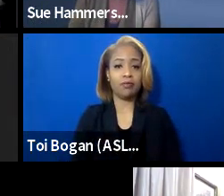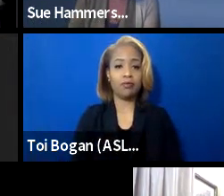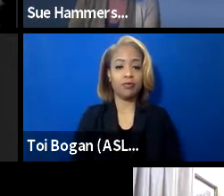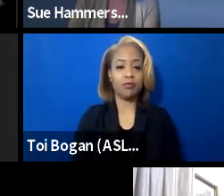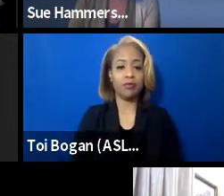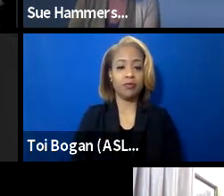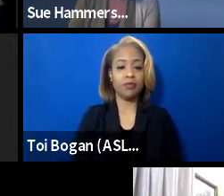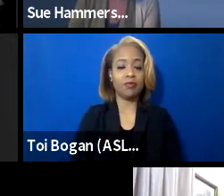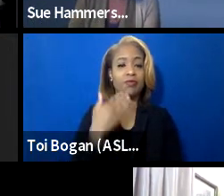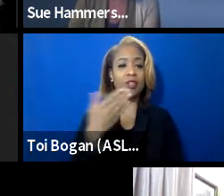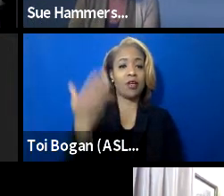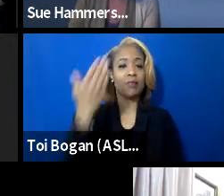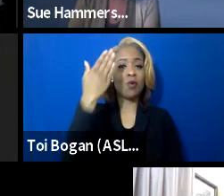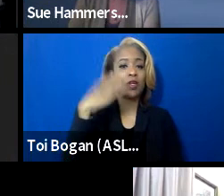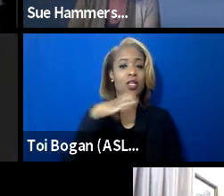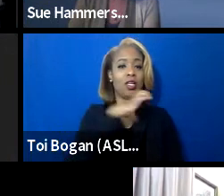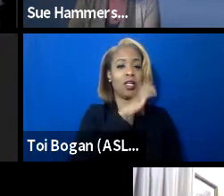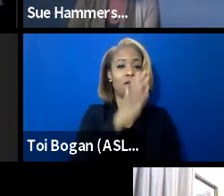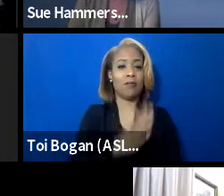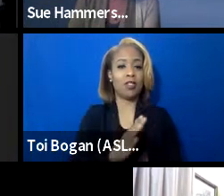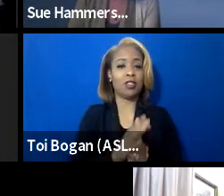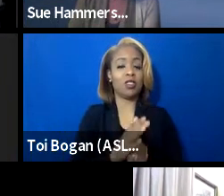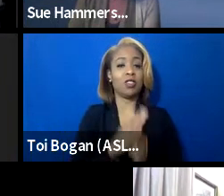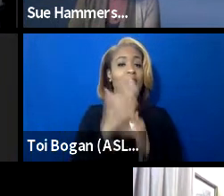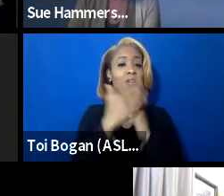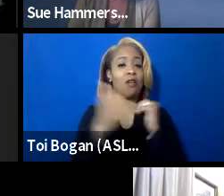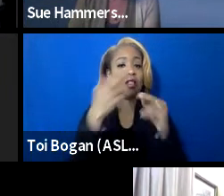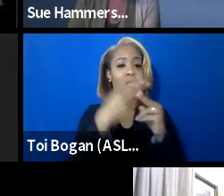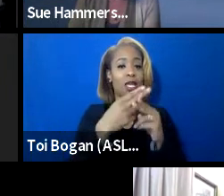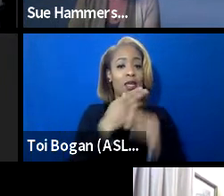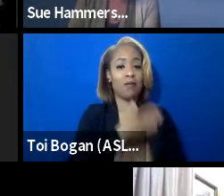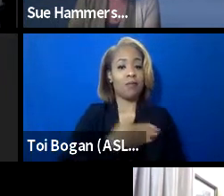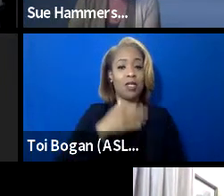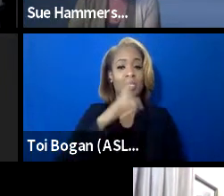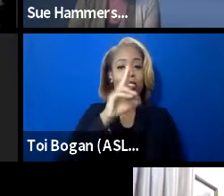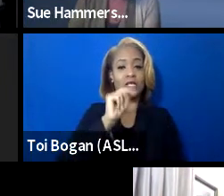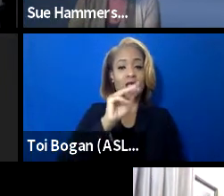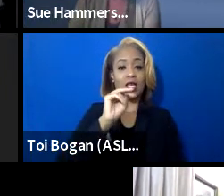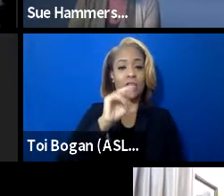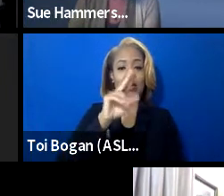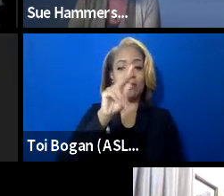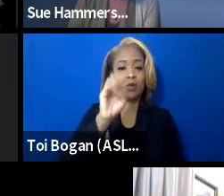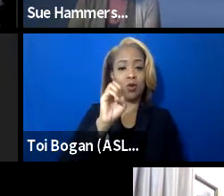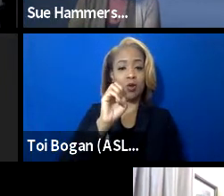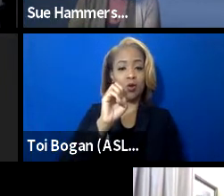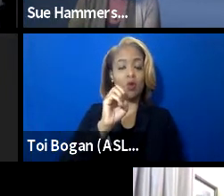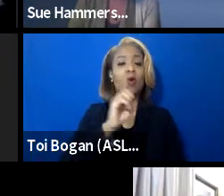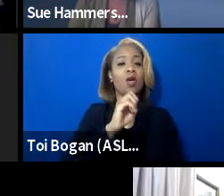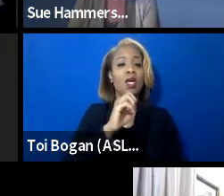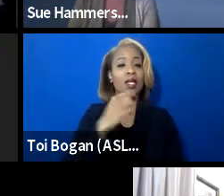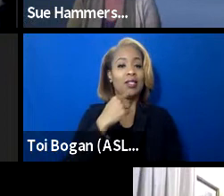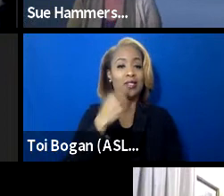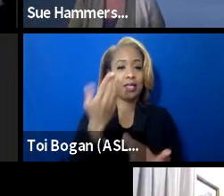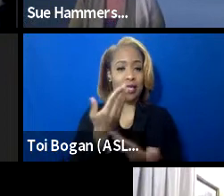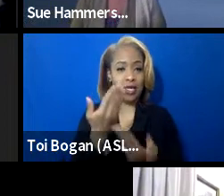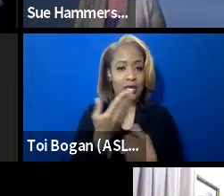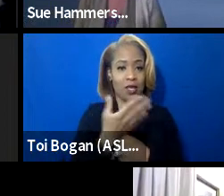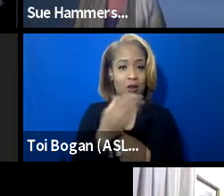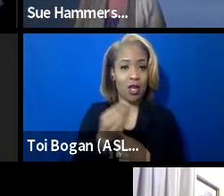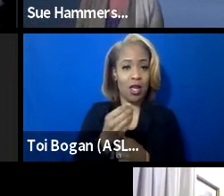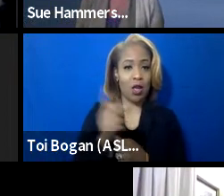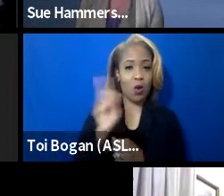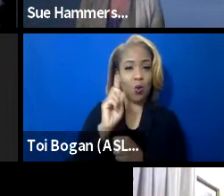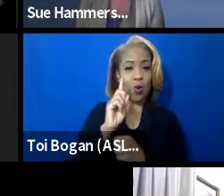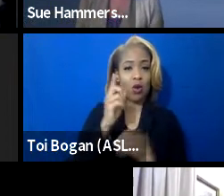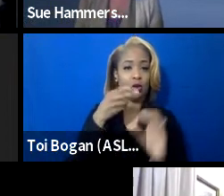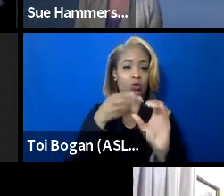Good morning, commissioners. When I call your name, please unmute yourself, indicate that you are present and the location that you